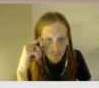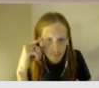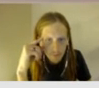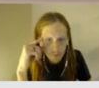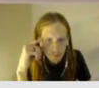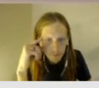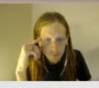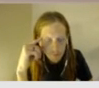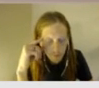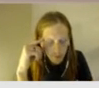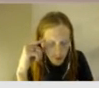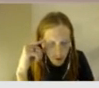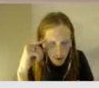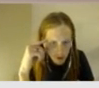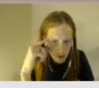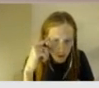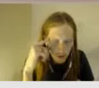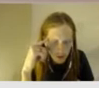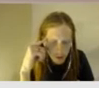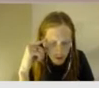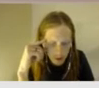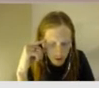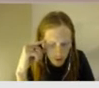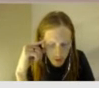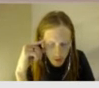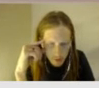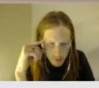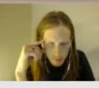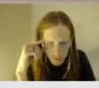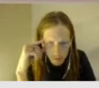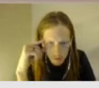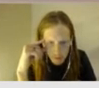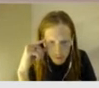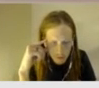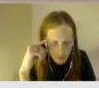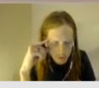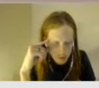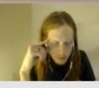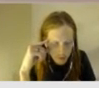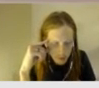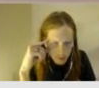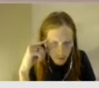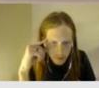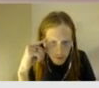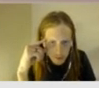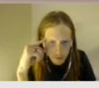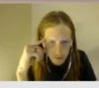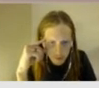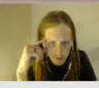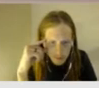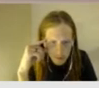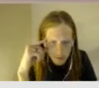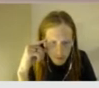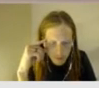So if I were to give advice, I would say go and work the angles that you are comfortable with now.